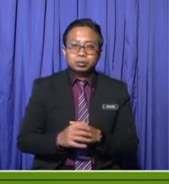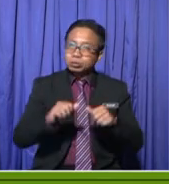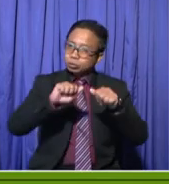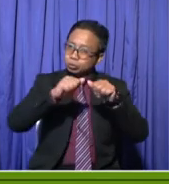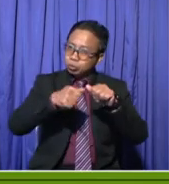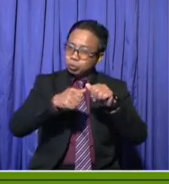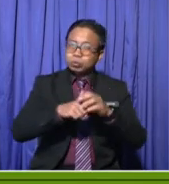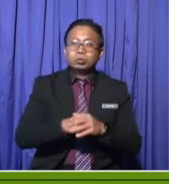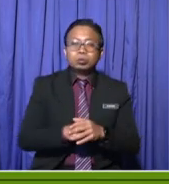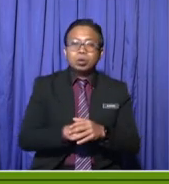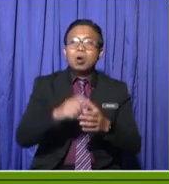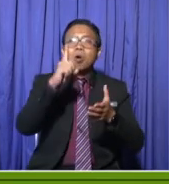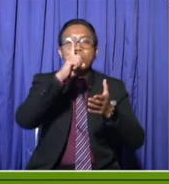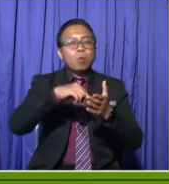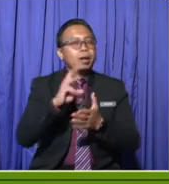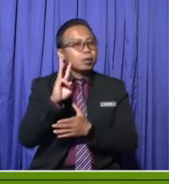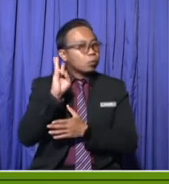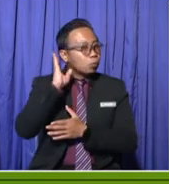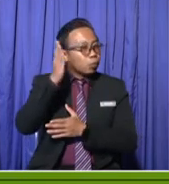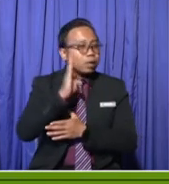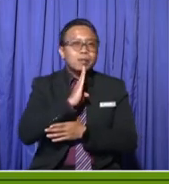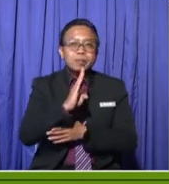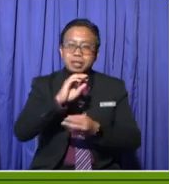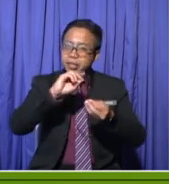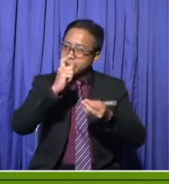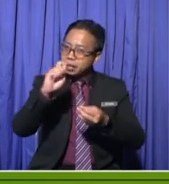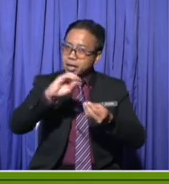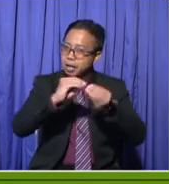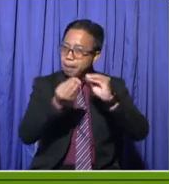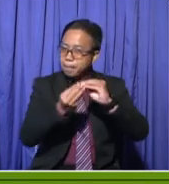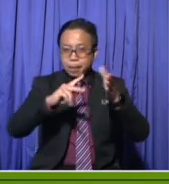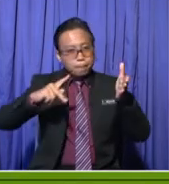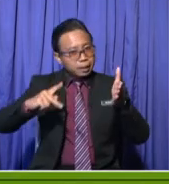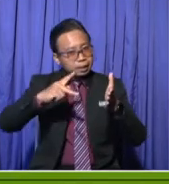So, what will be the number pattern?